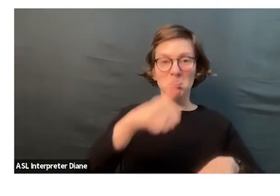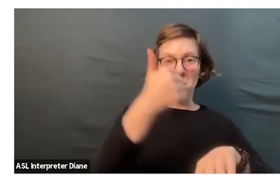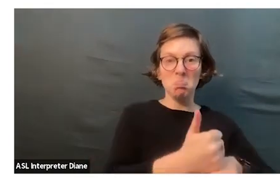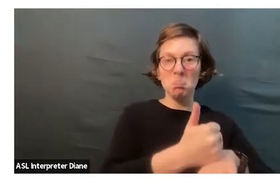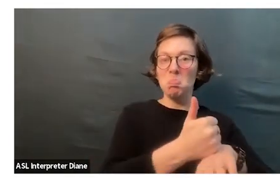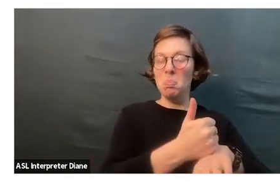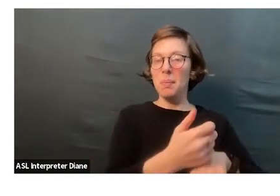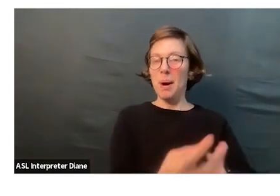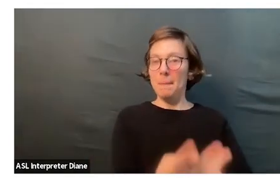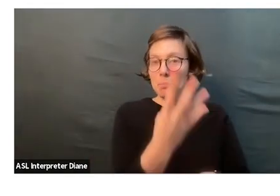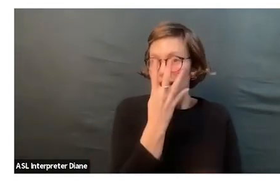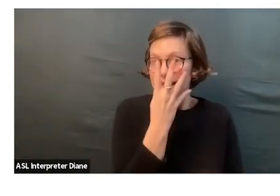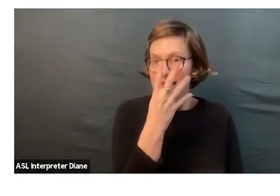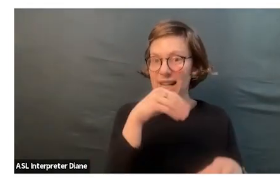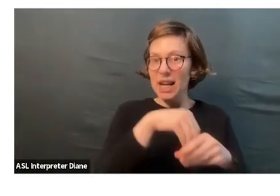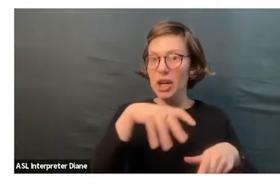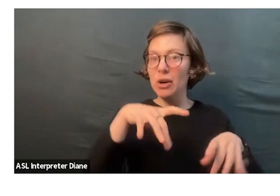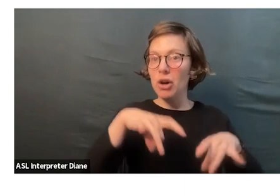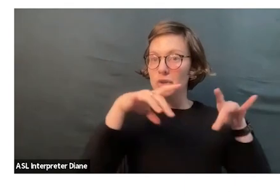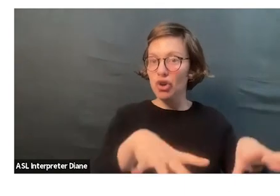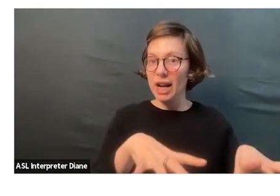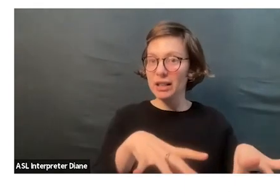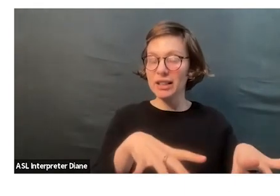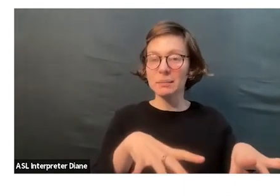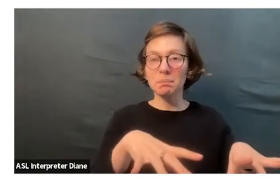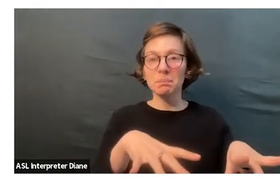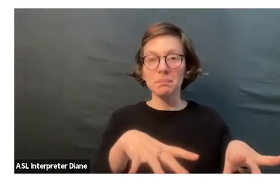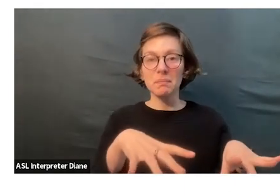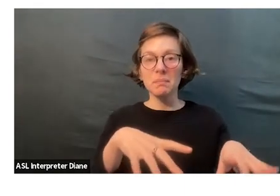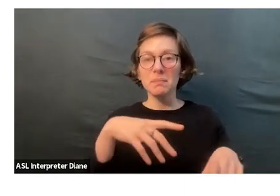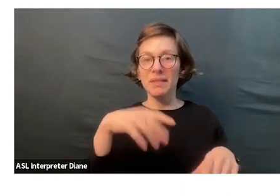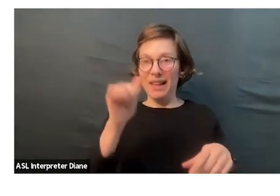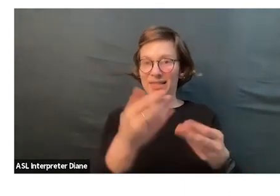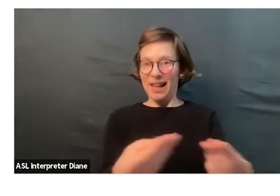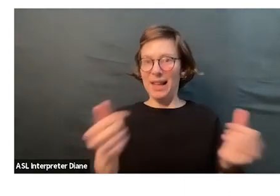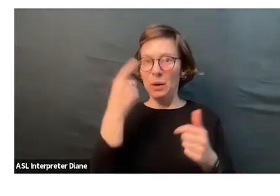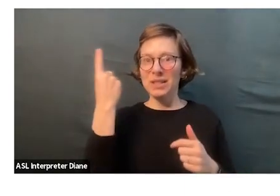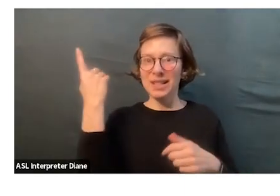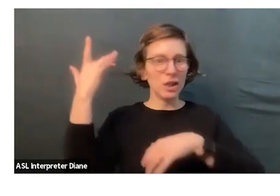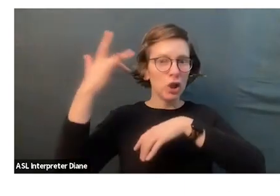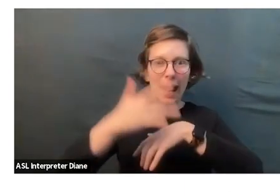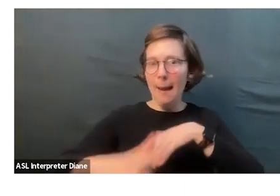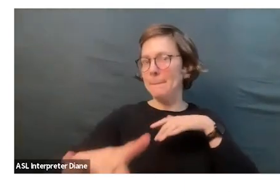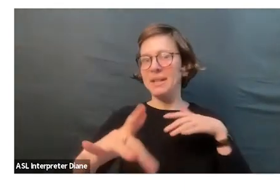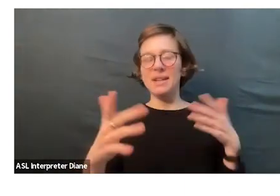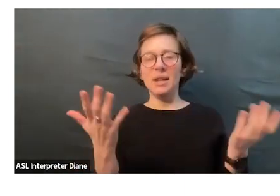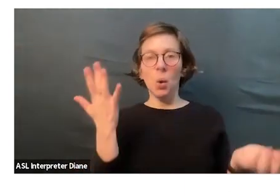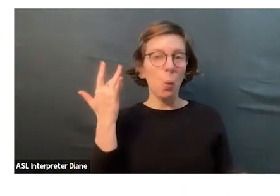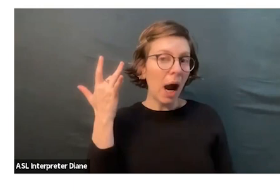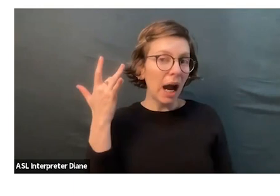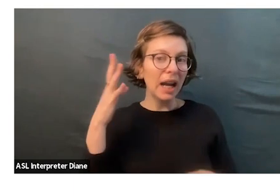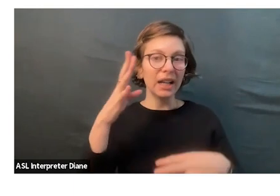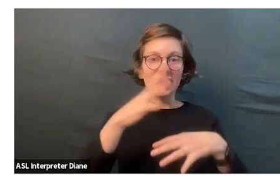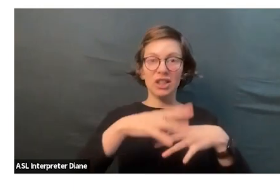us all of the nomadic tribes of Australia, and their dominions, and this was completely